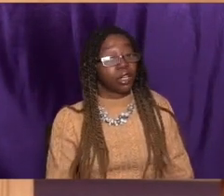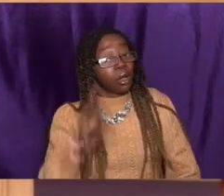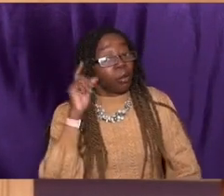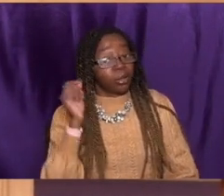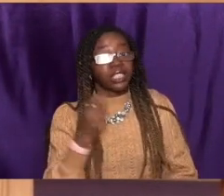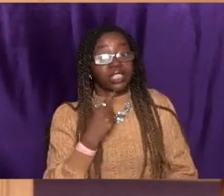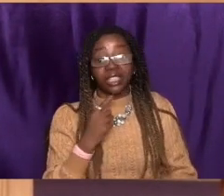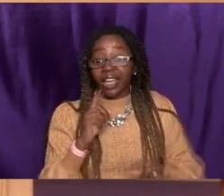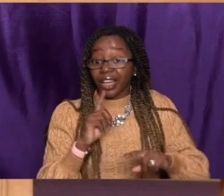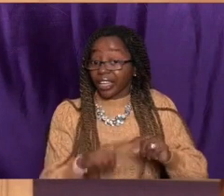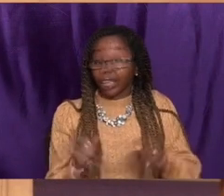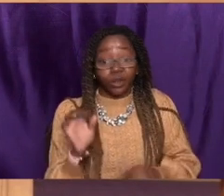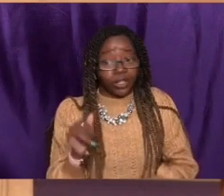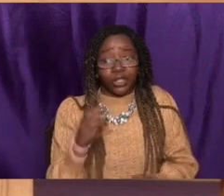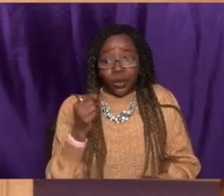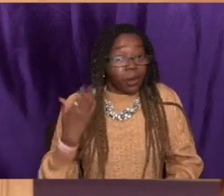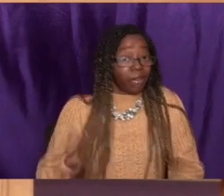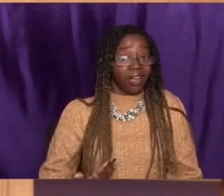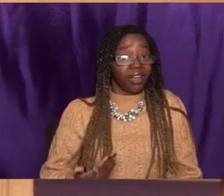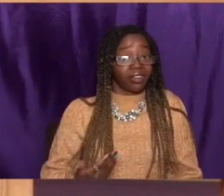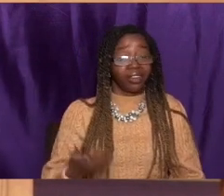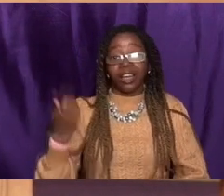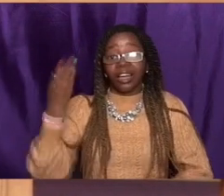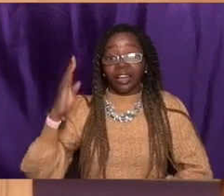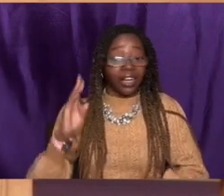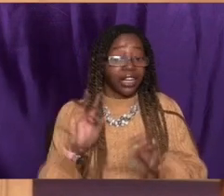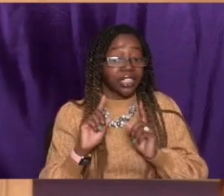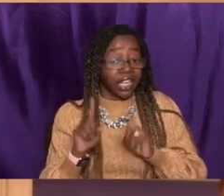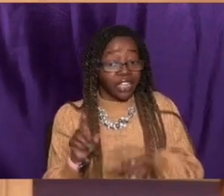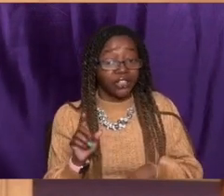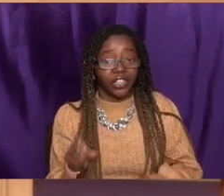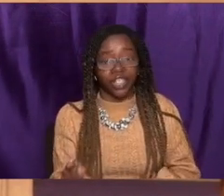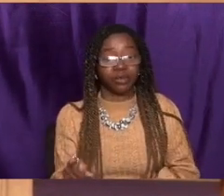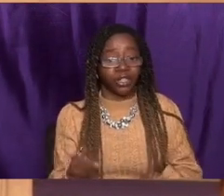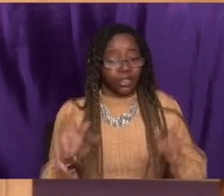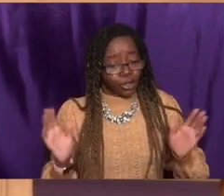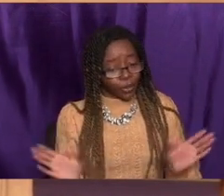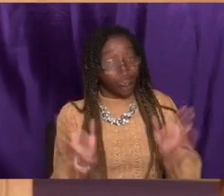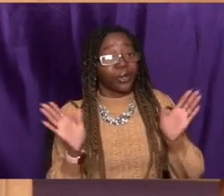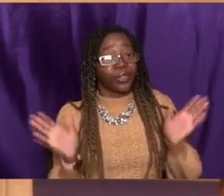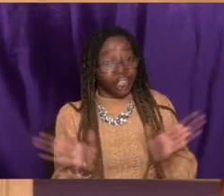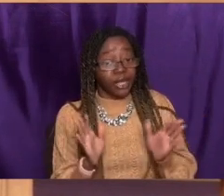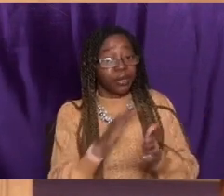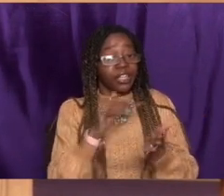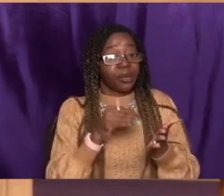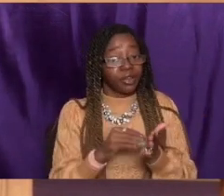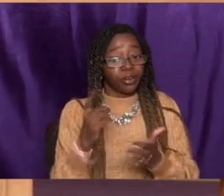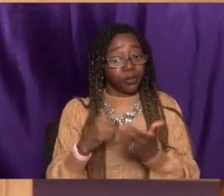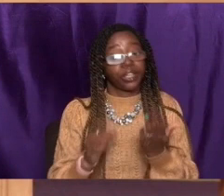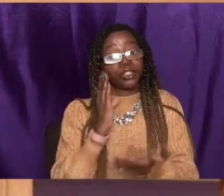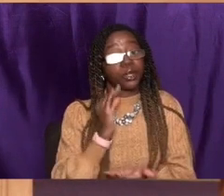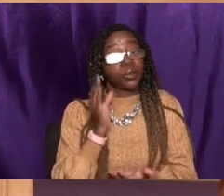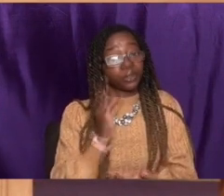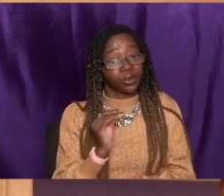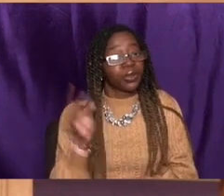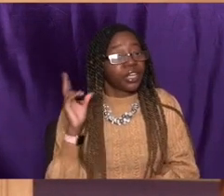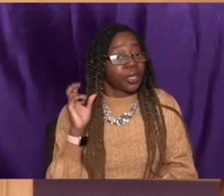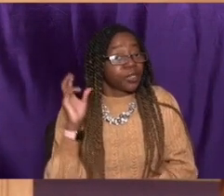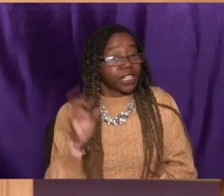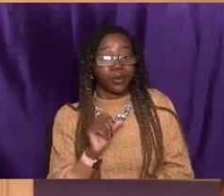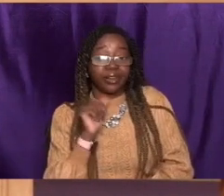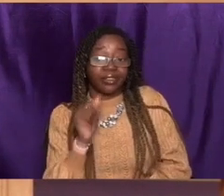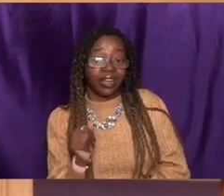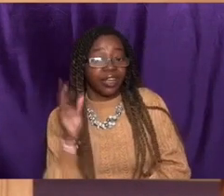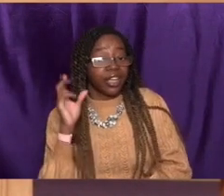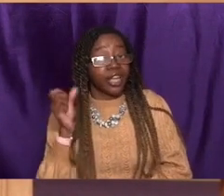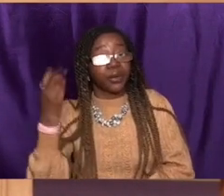Moses says, I can't do this. Who am I? God's got an answer for him. To encourage him in the midst of what he's facing, he was hearing knock. He was